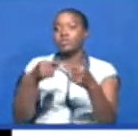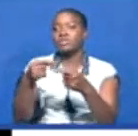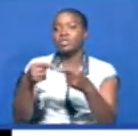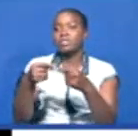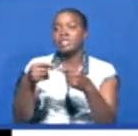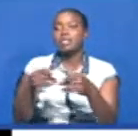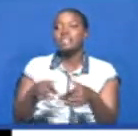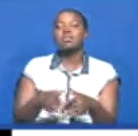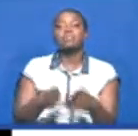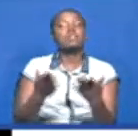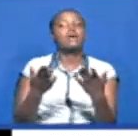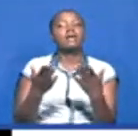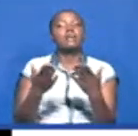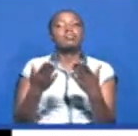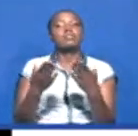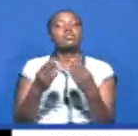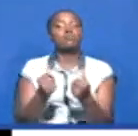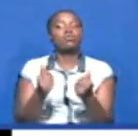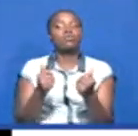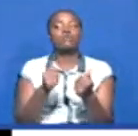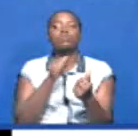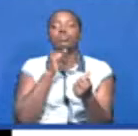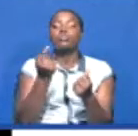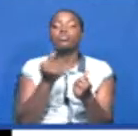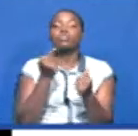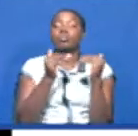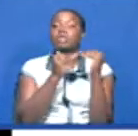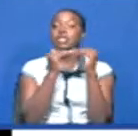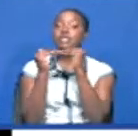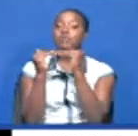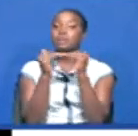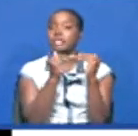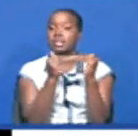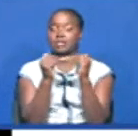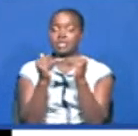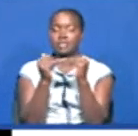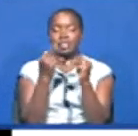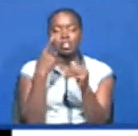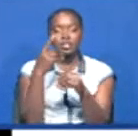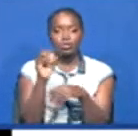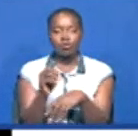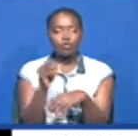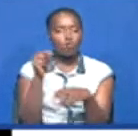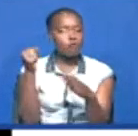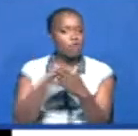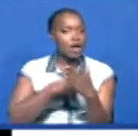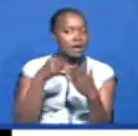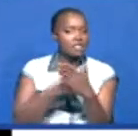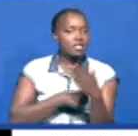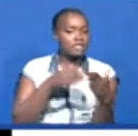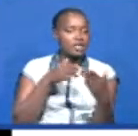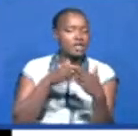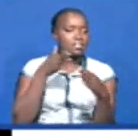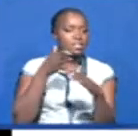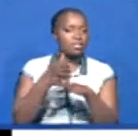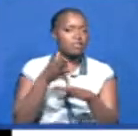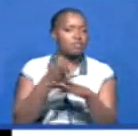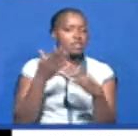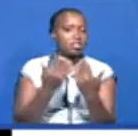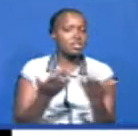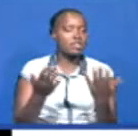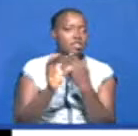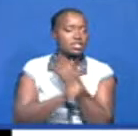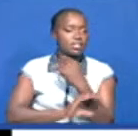to go. It is not only limited to the fighting the anti-counterfeit goods in this